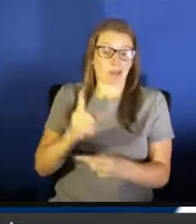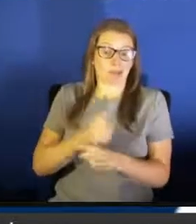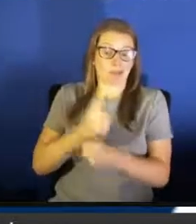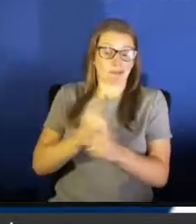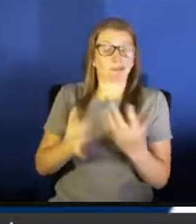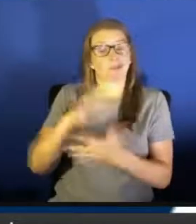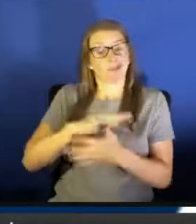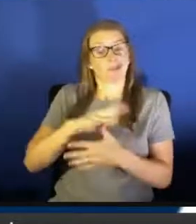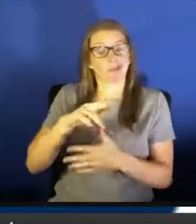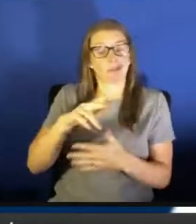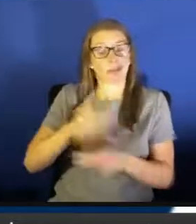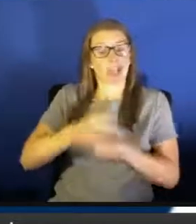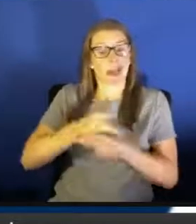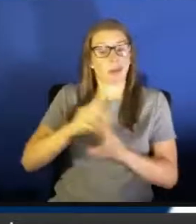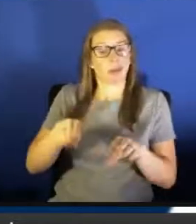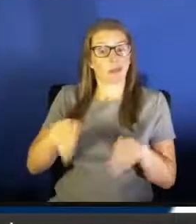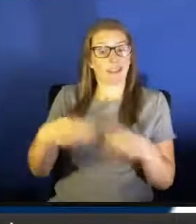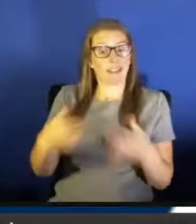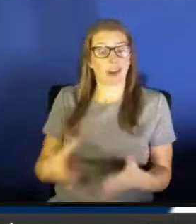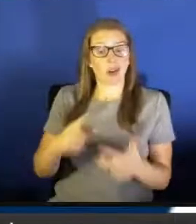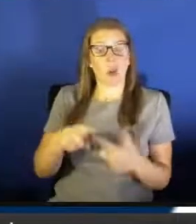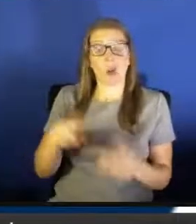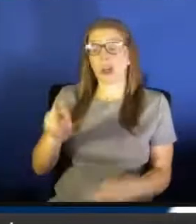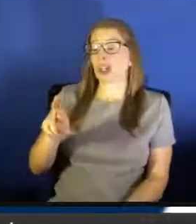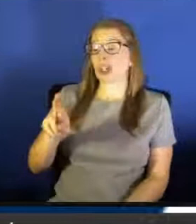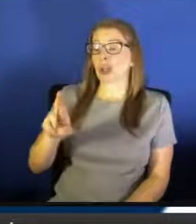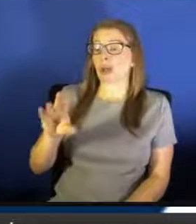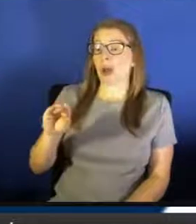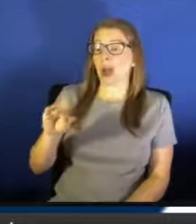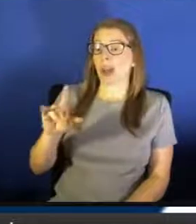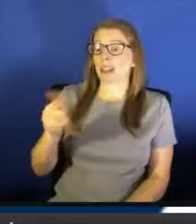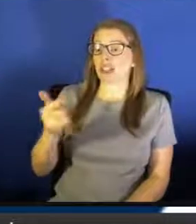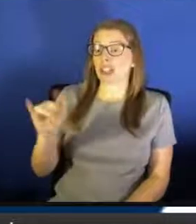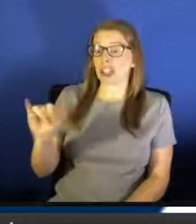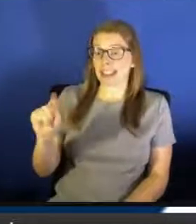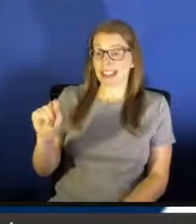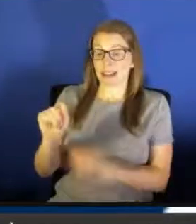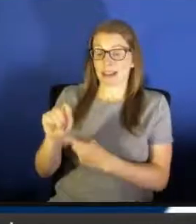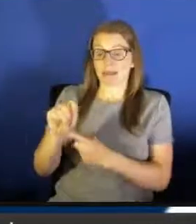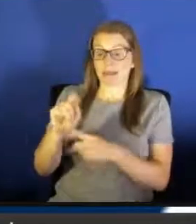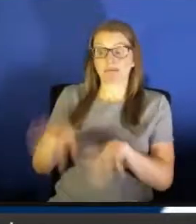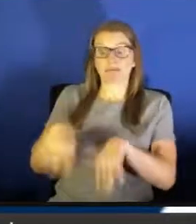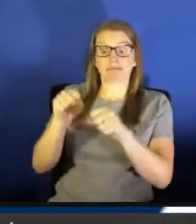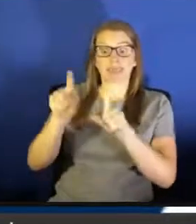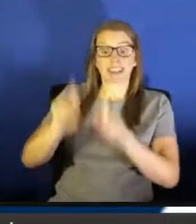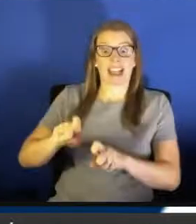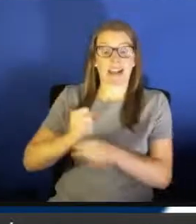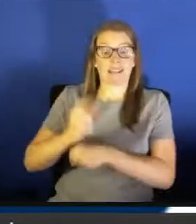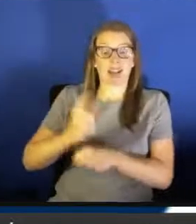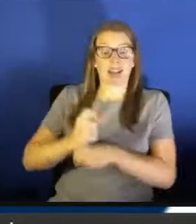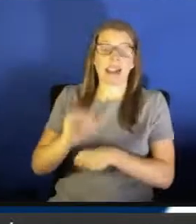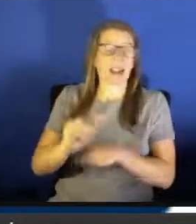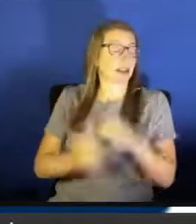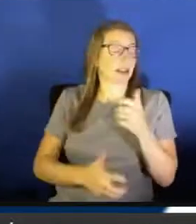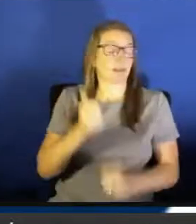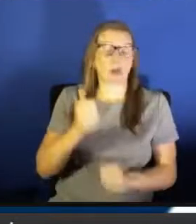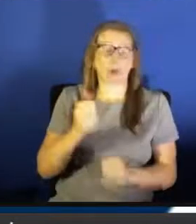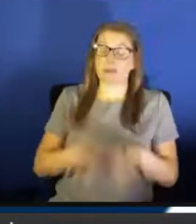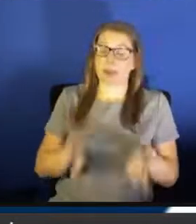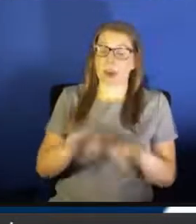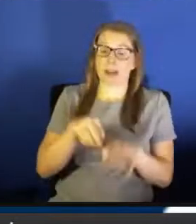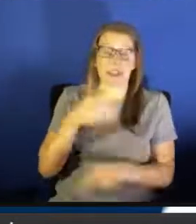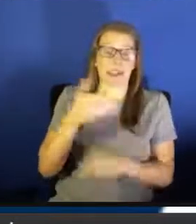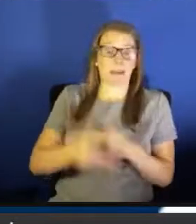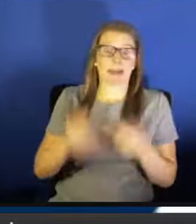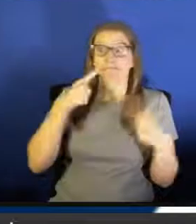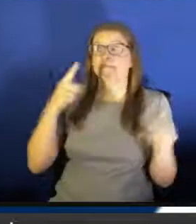care provider or urologist in order to get that testing every year, that's the most important step, and that would be a huge